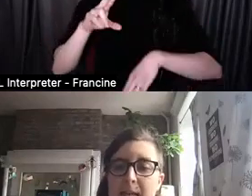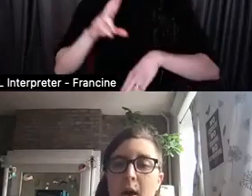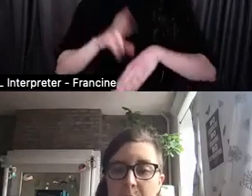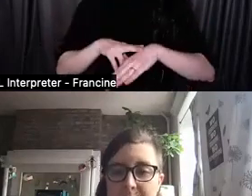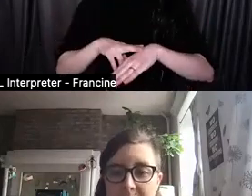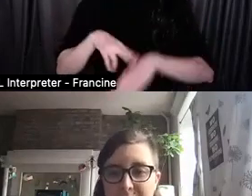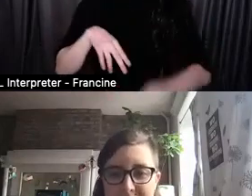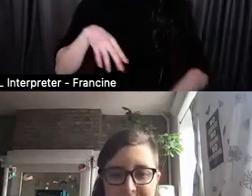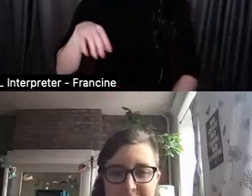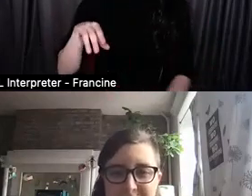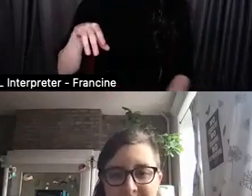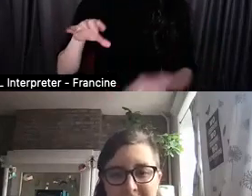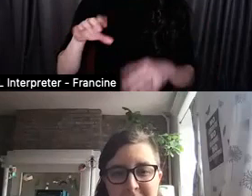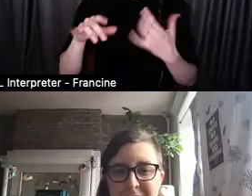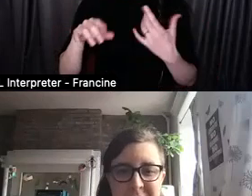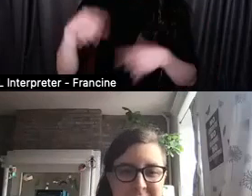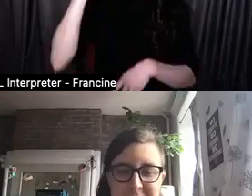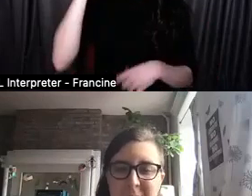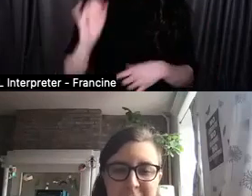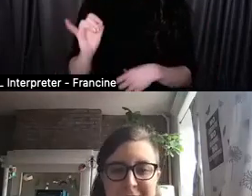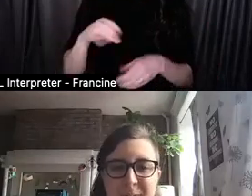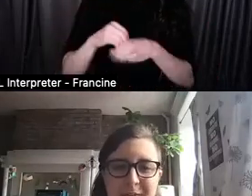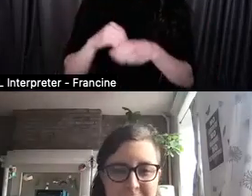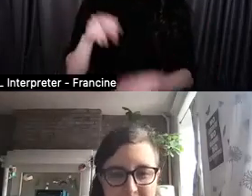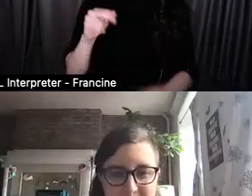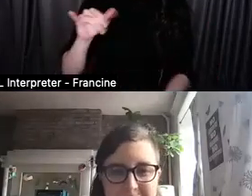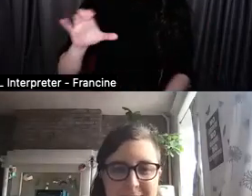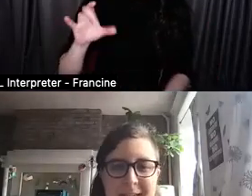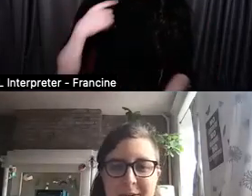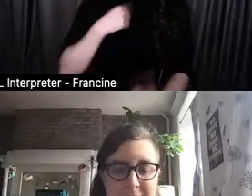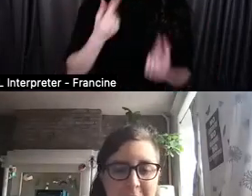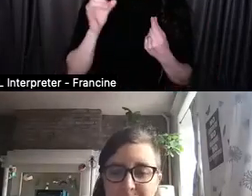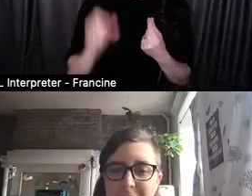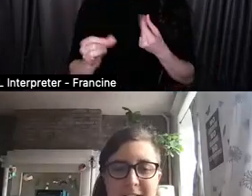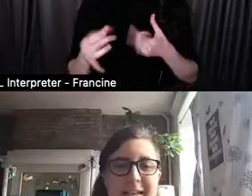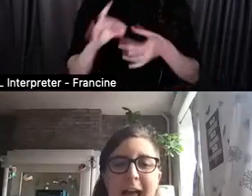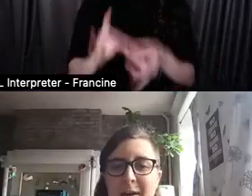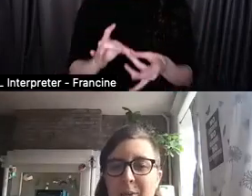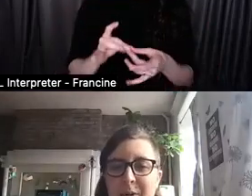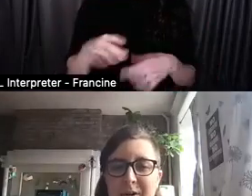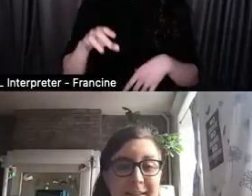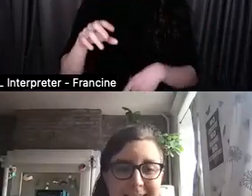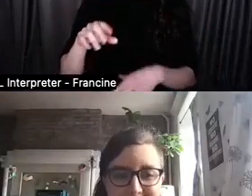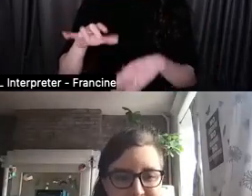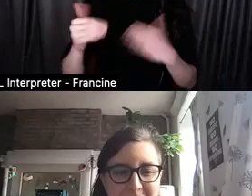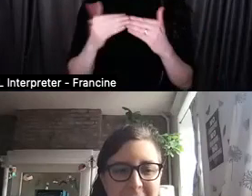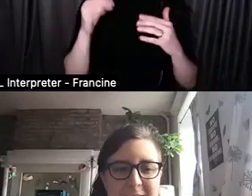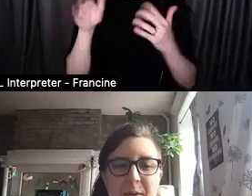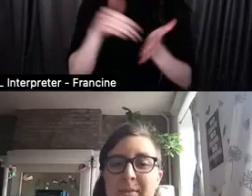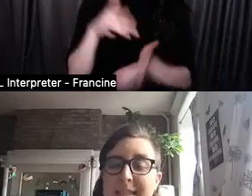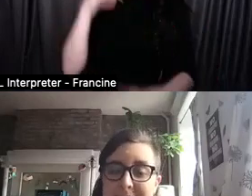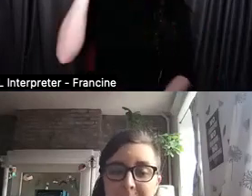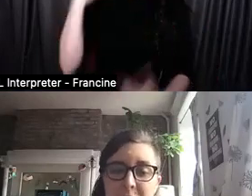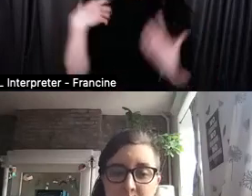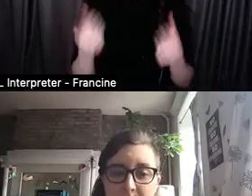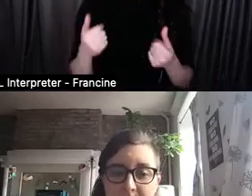is the host of today's event. We're doing this in partnership with the Urban Justice Center Mental Health Project, and we're really excited about that. So I'm